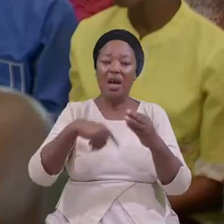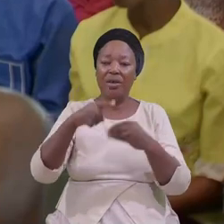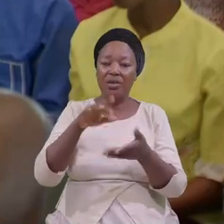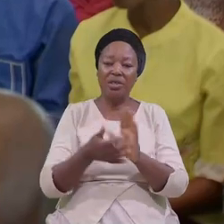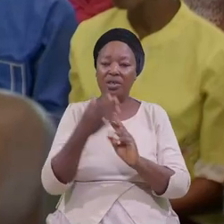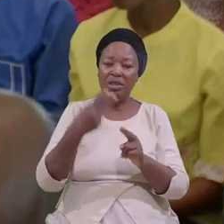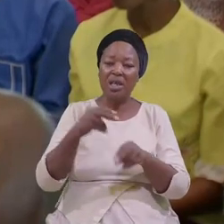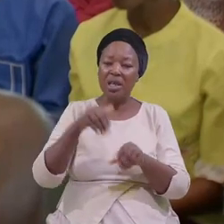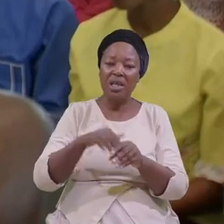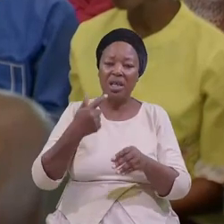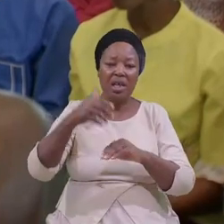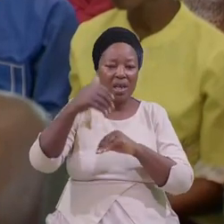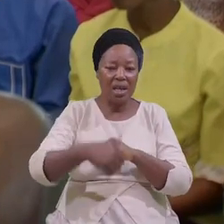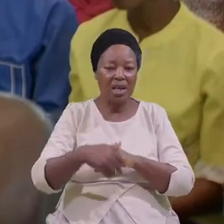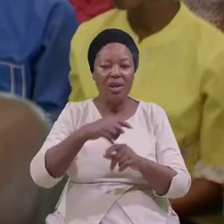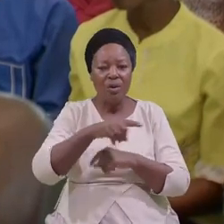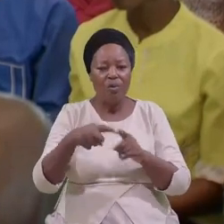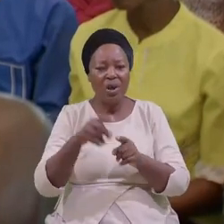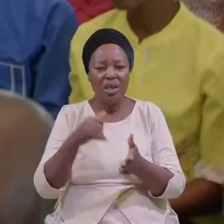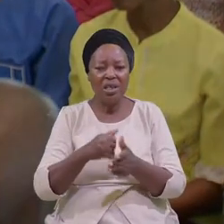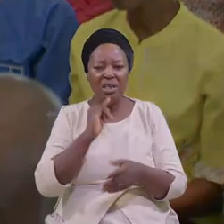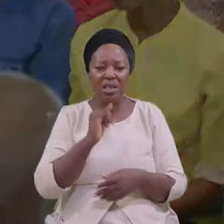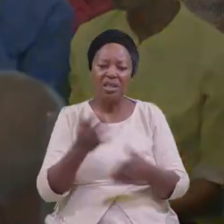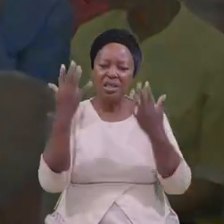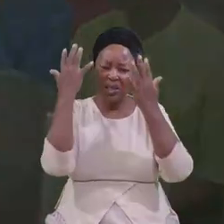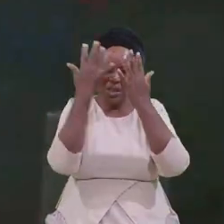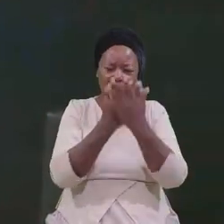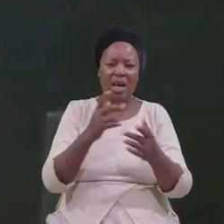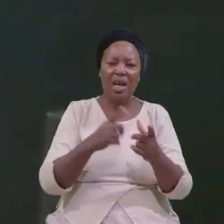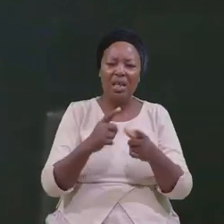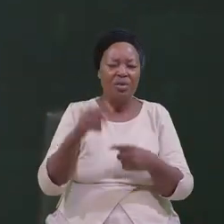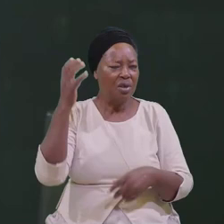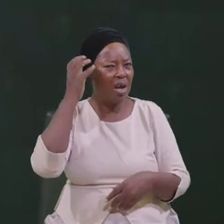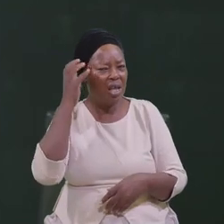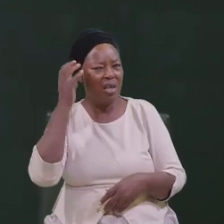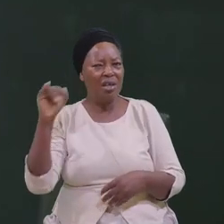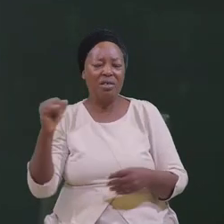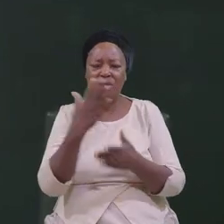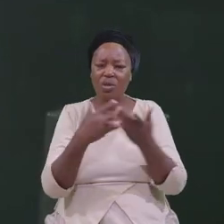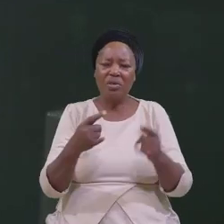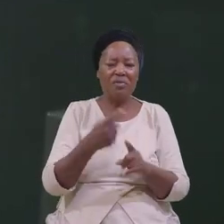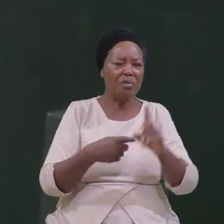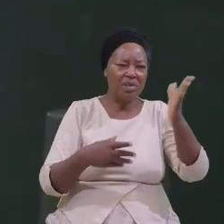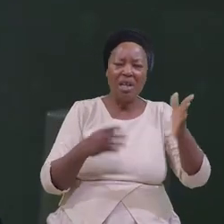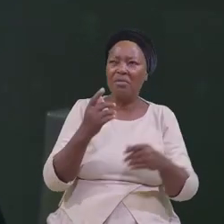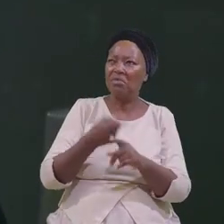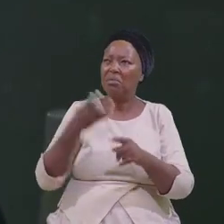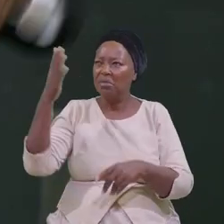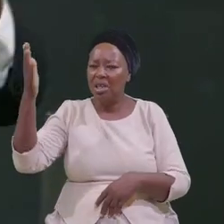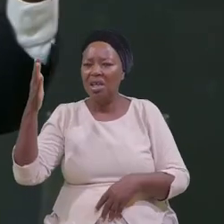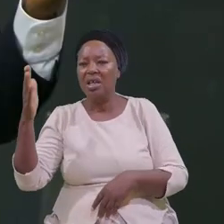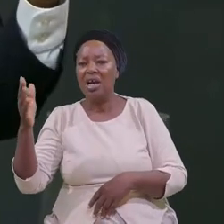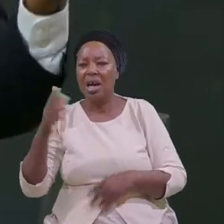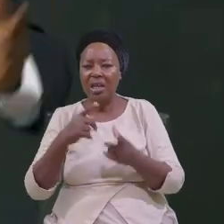the night, when it is dark, and you are hearing something from there, something from there,